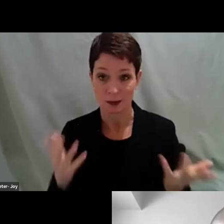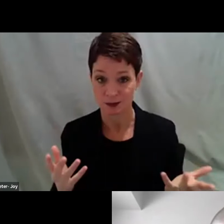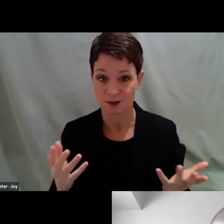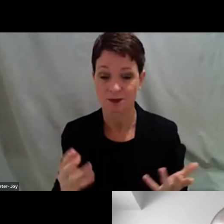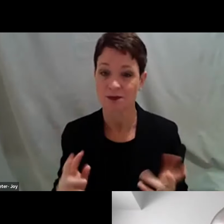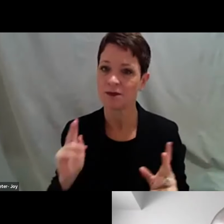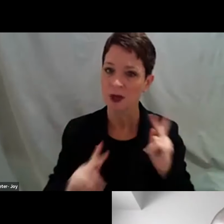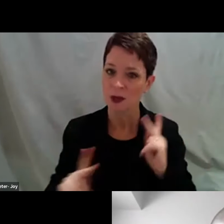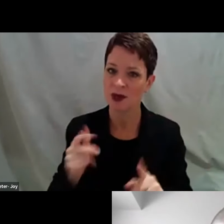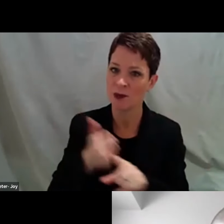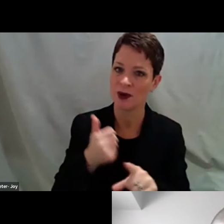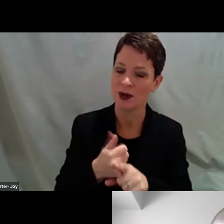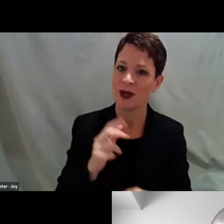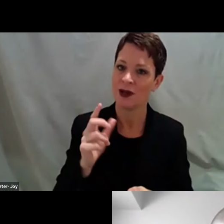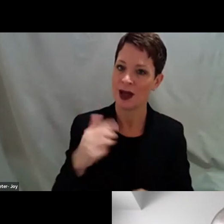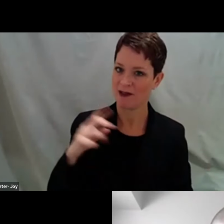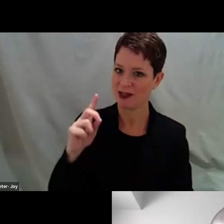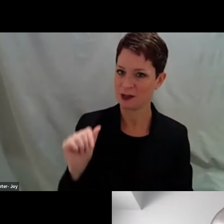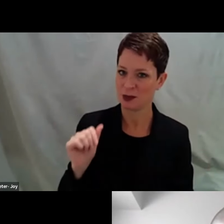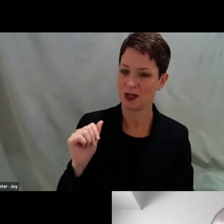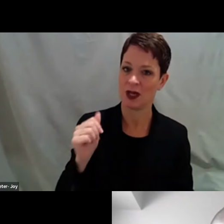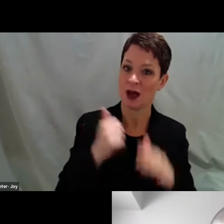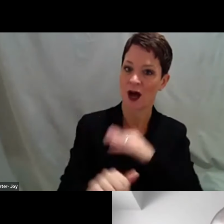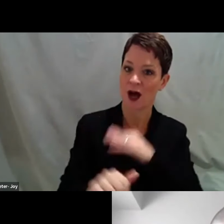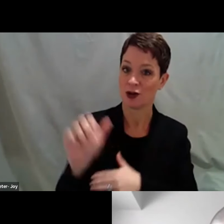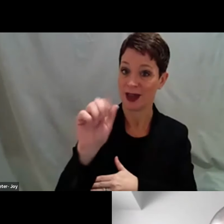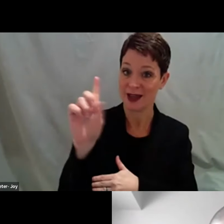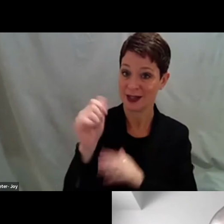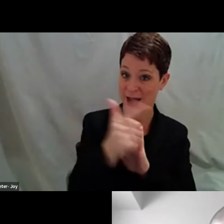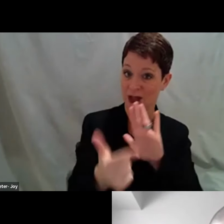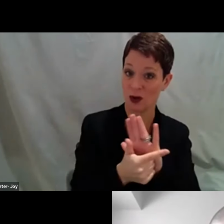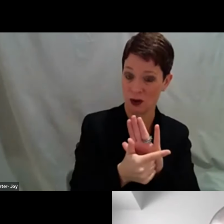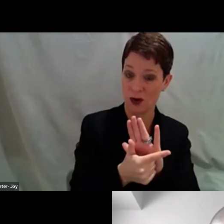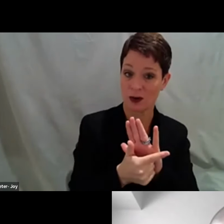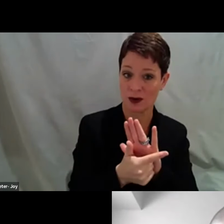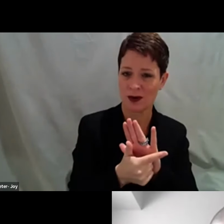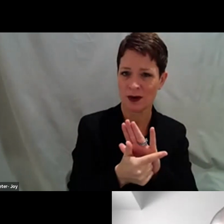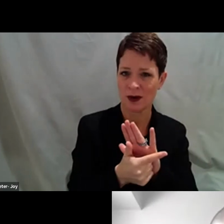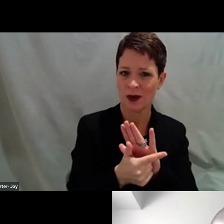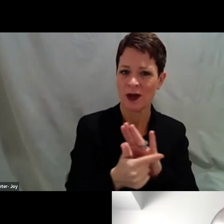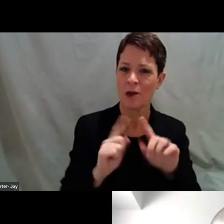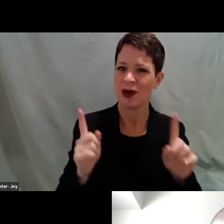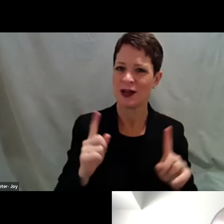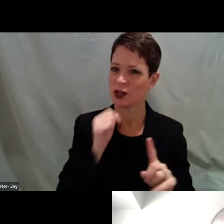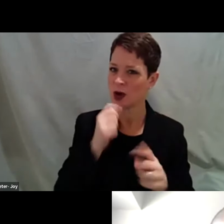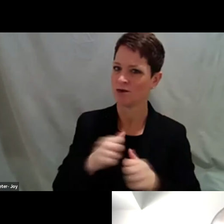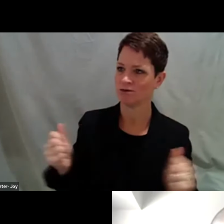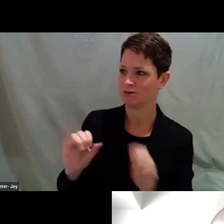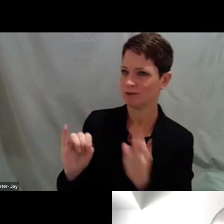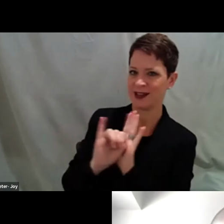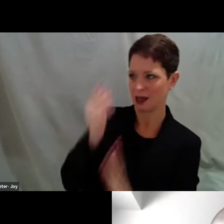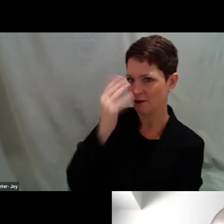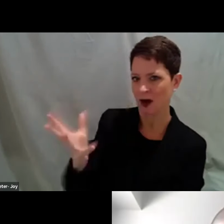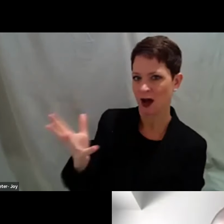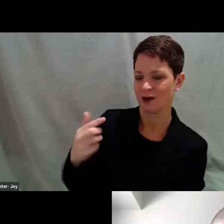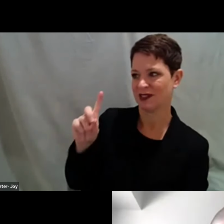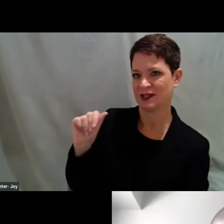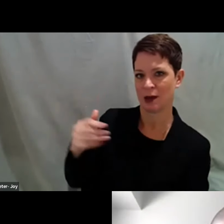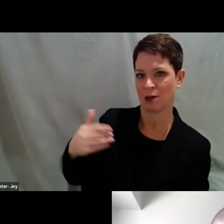People who are people with disabilities under the Americans with Disabilities Act, and yet do not self-identify as